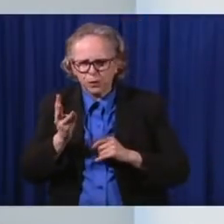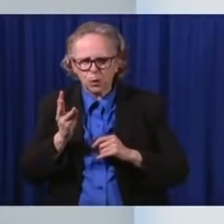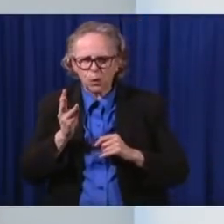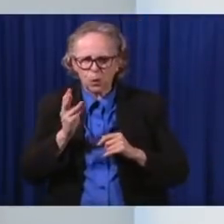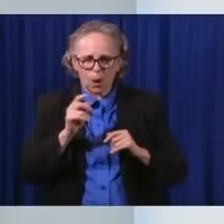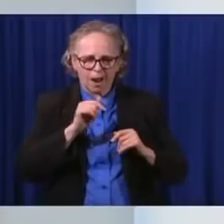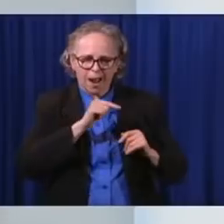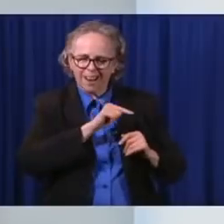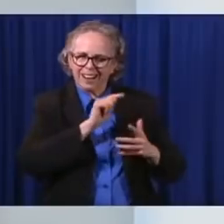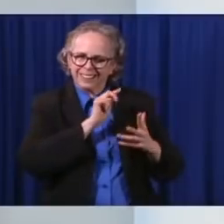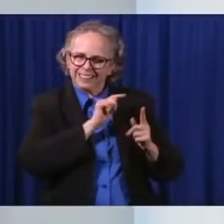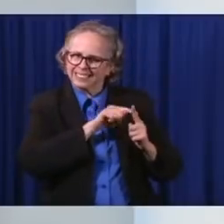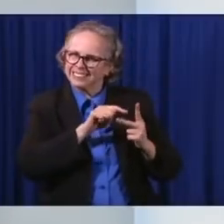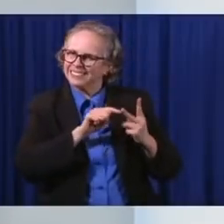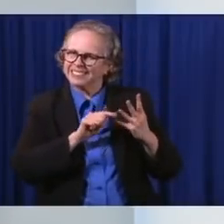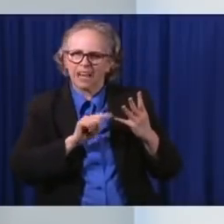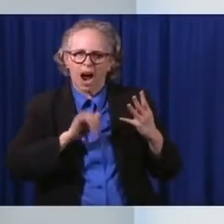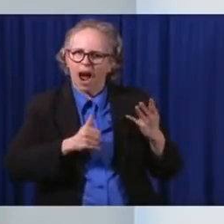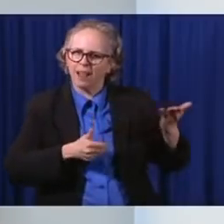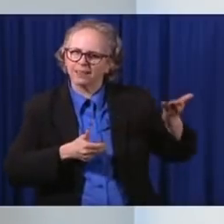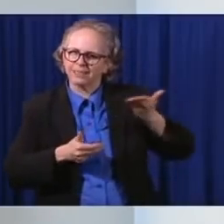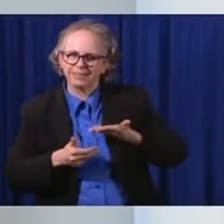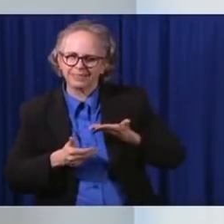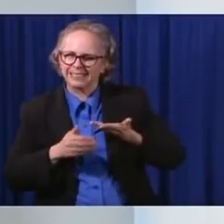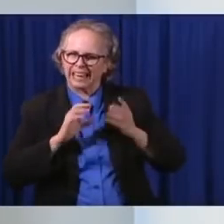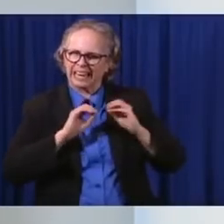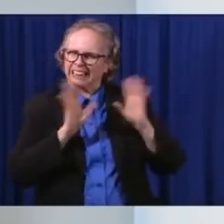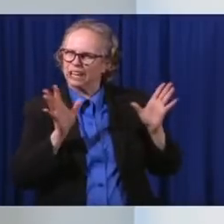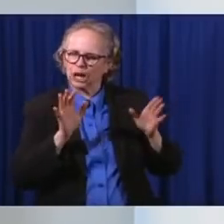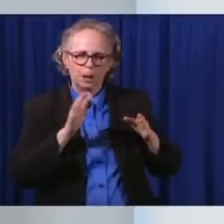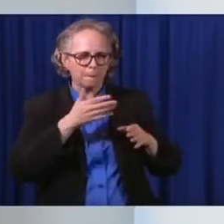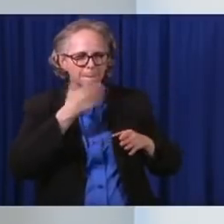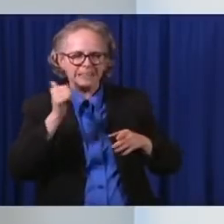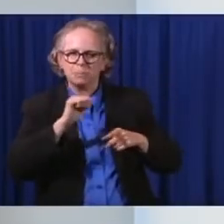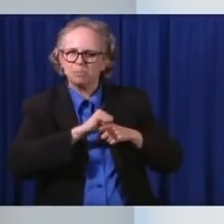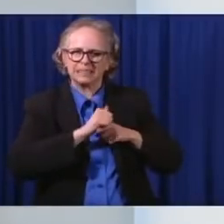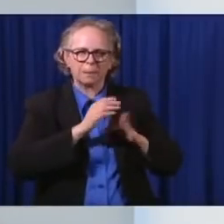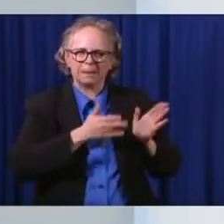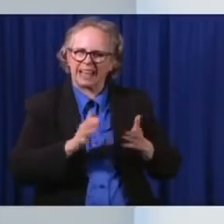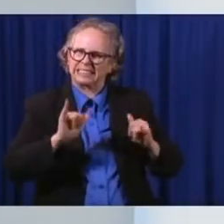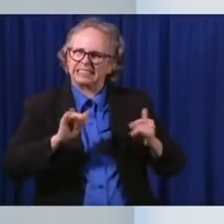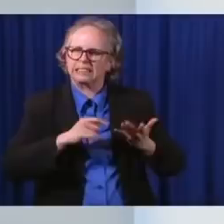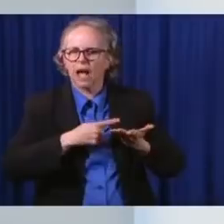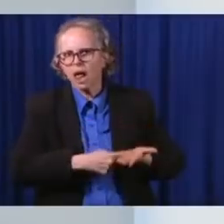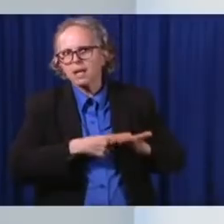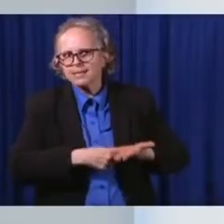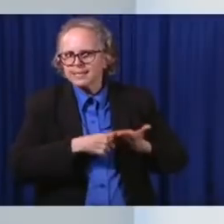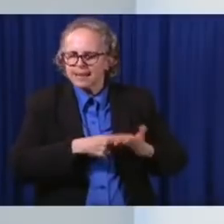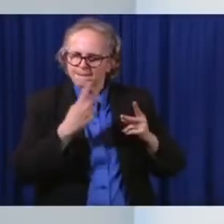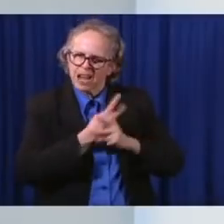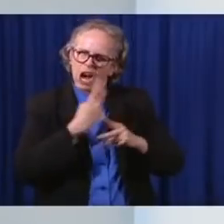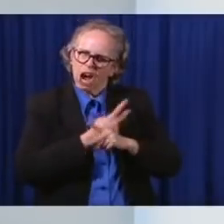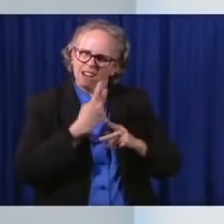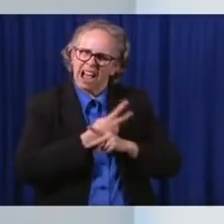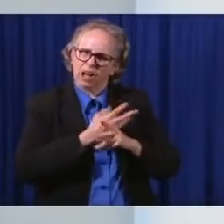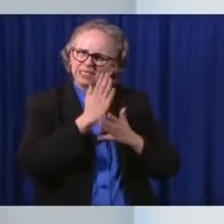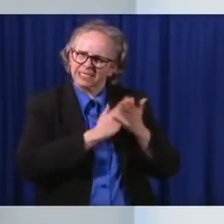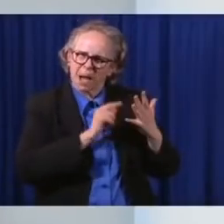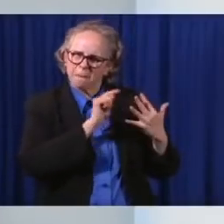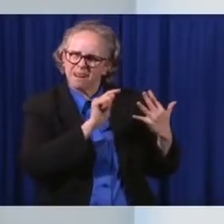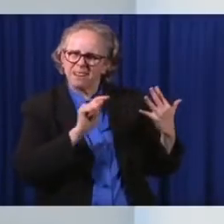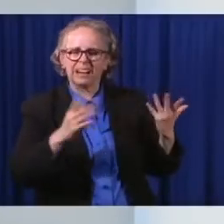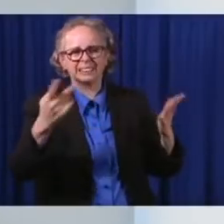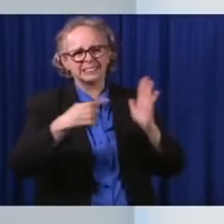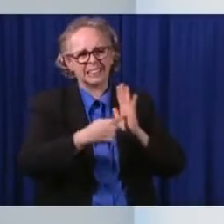opened or provided guidance on. That work continues, whether it's professional or youth sports, particularly those that involve contact.